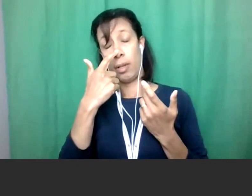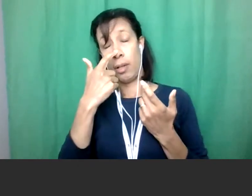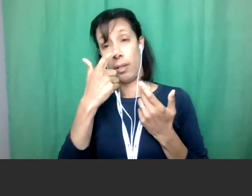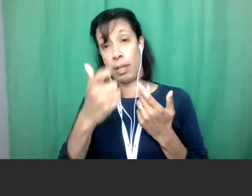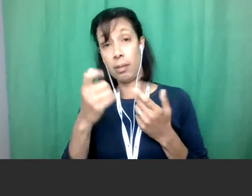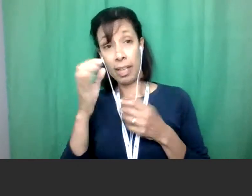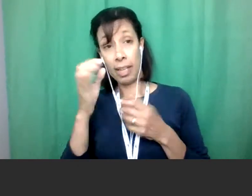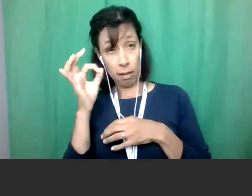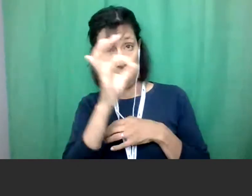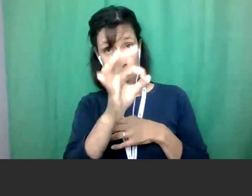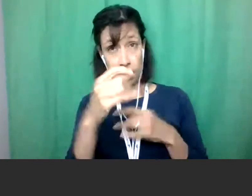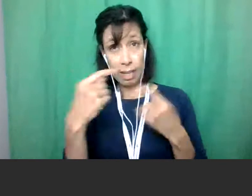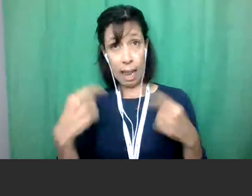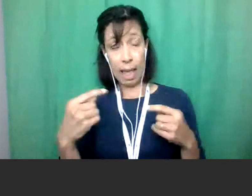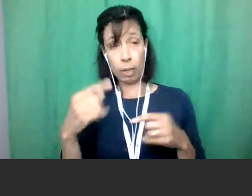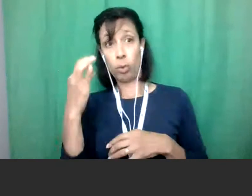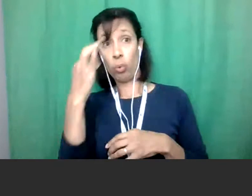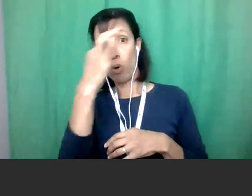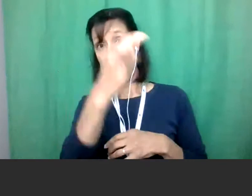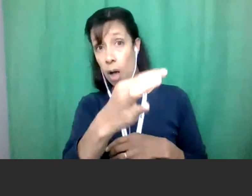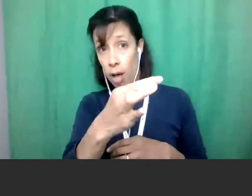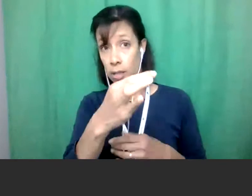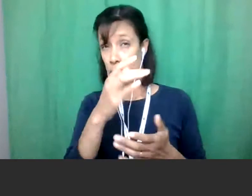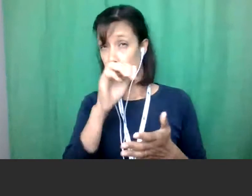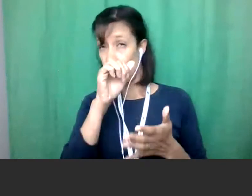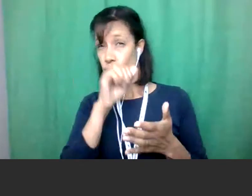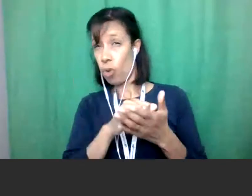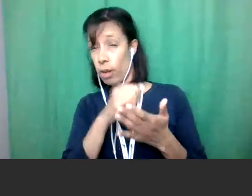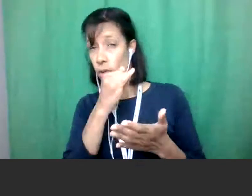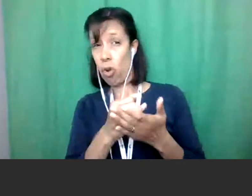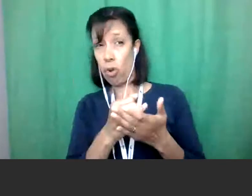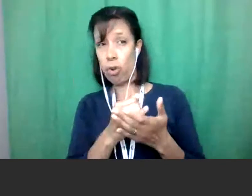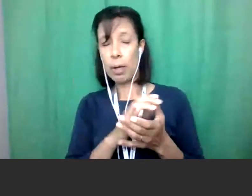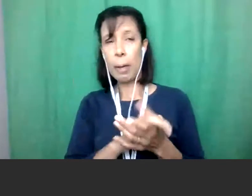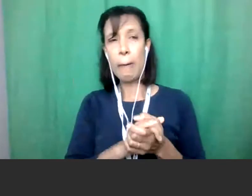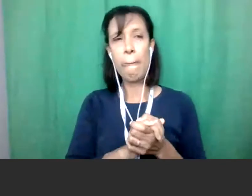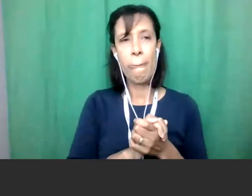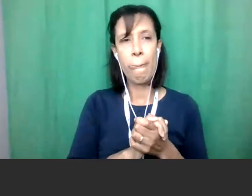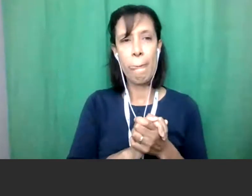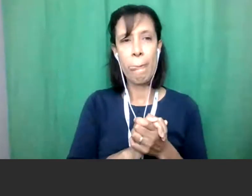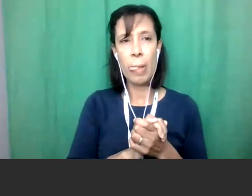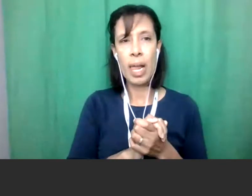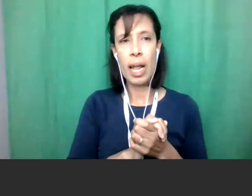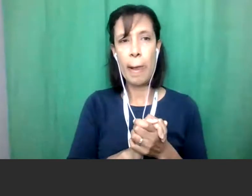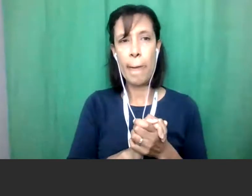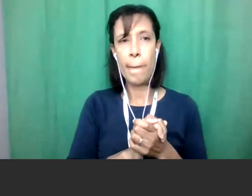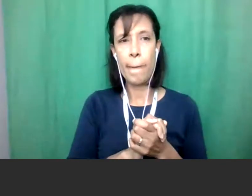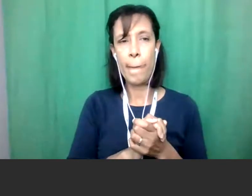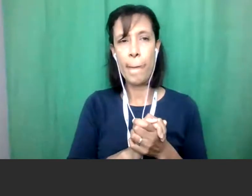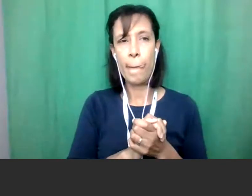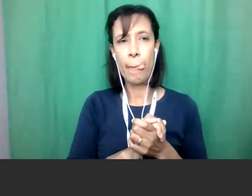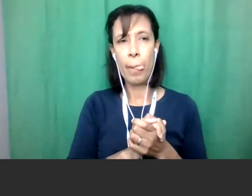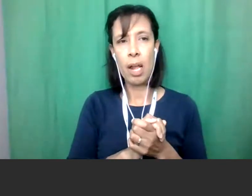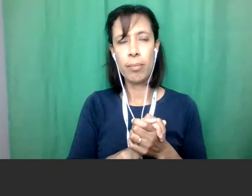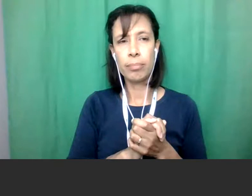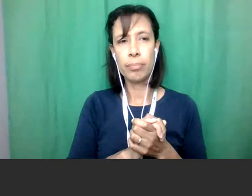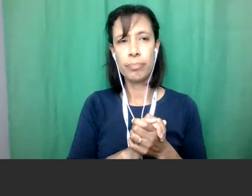session. So when we stop this session, I'm expecting to finish the kind of main live feed. I don't